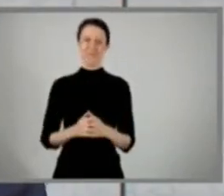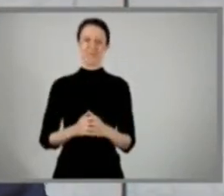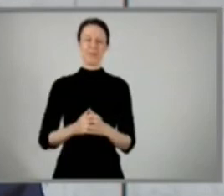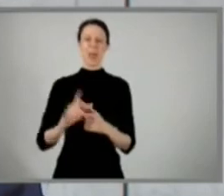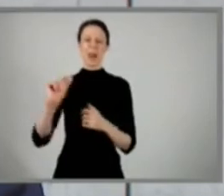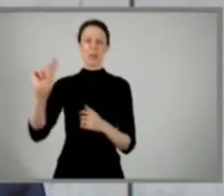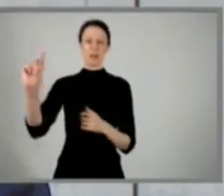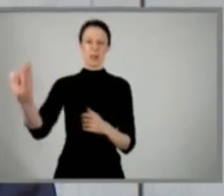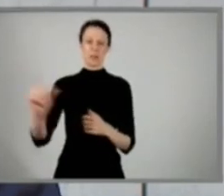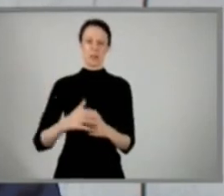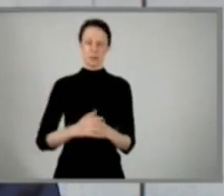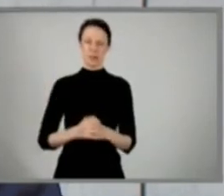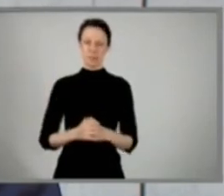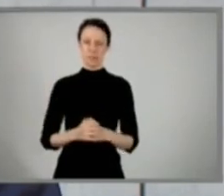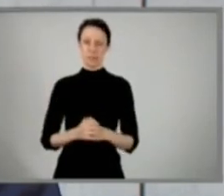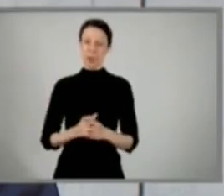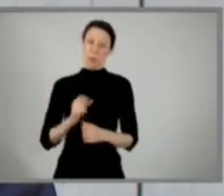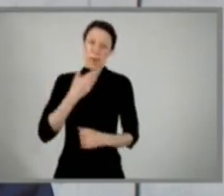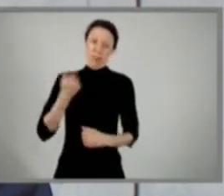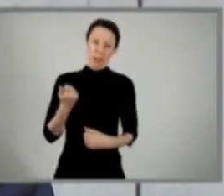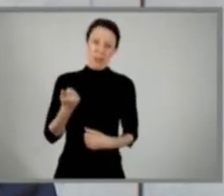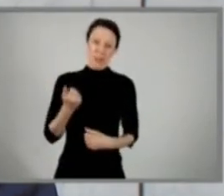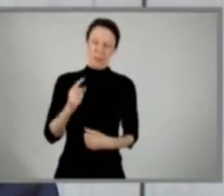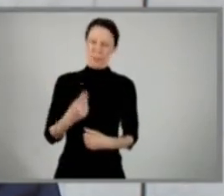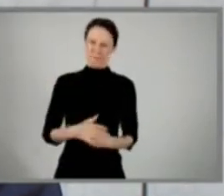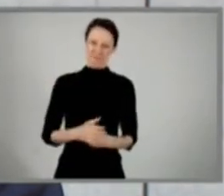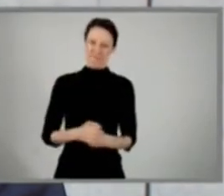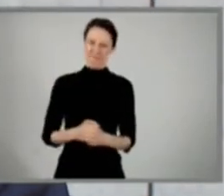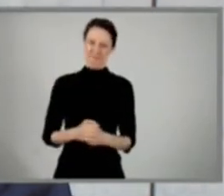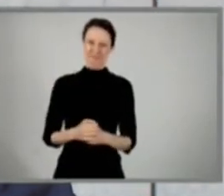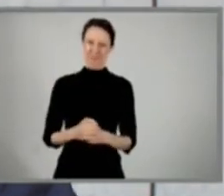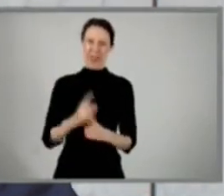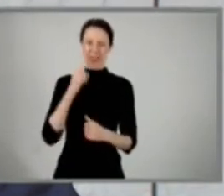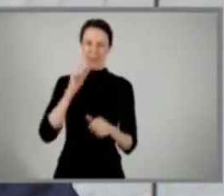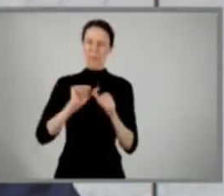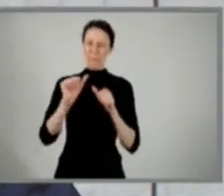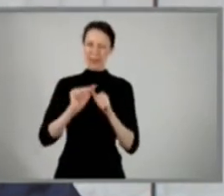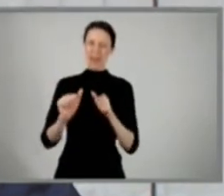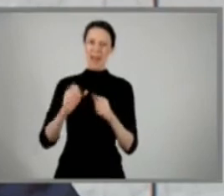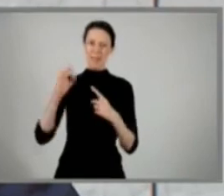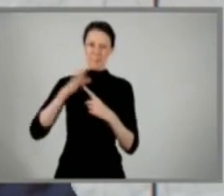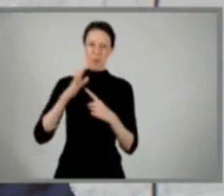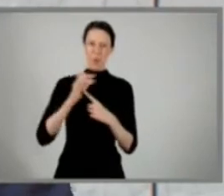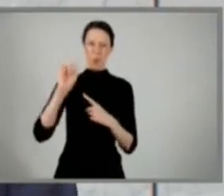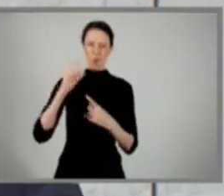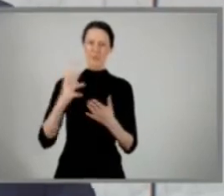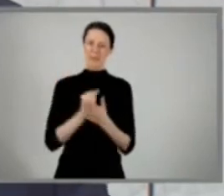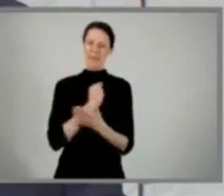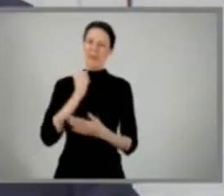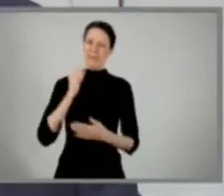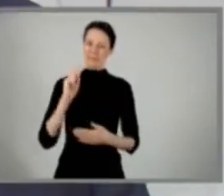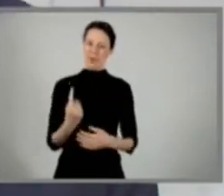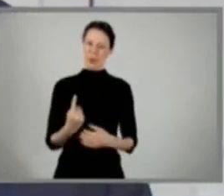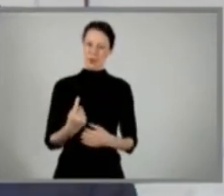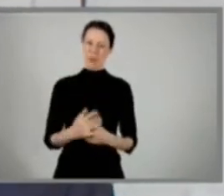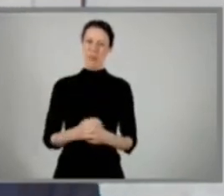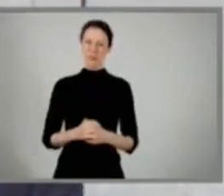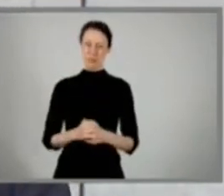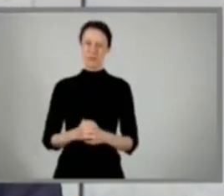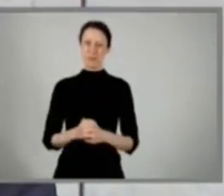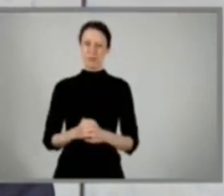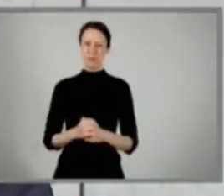be, if that were possible, but we're not going to compromise on the safety side. So what is important at the moment is that we're doing the